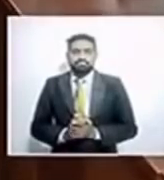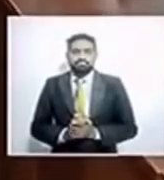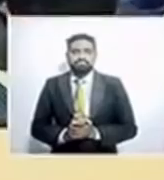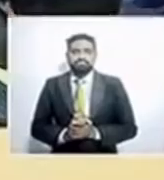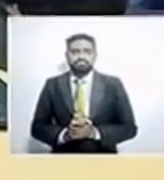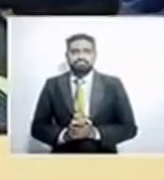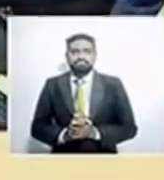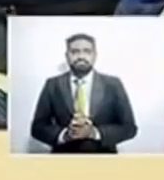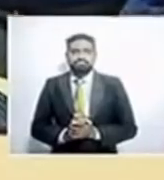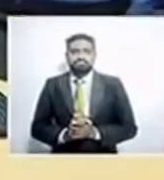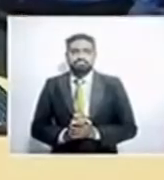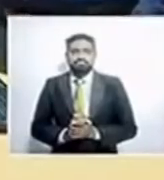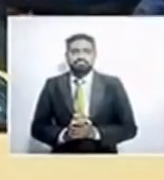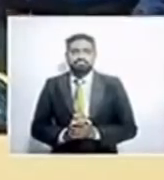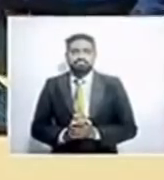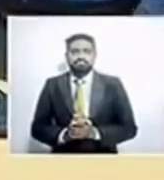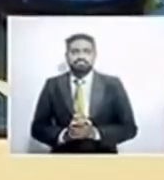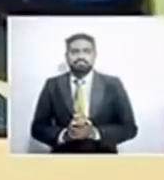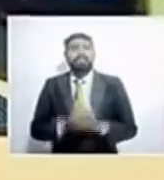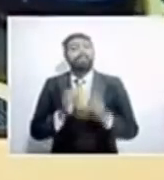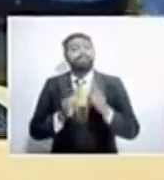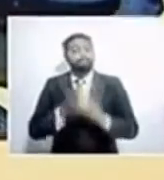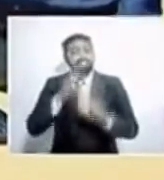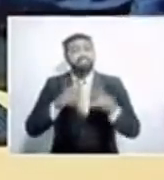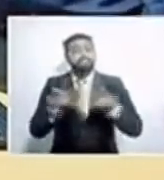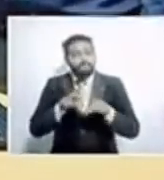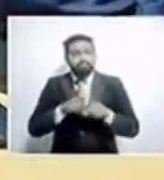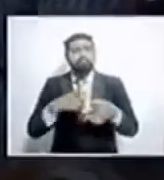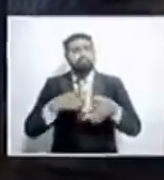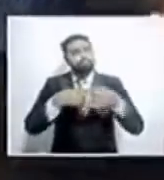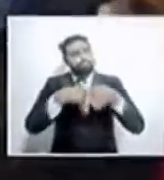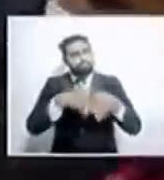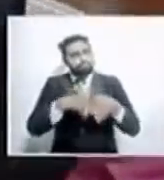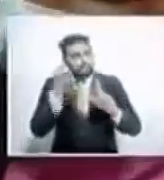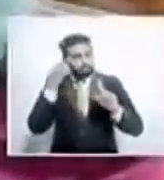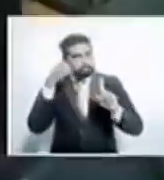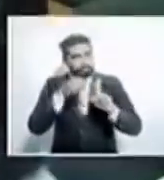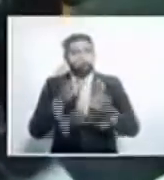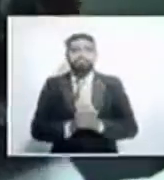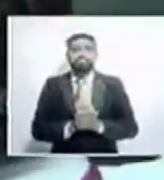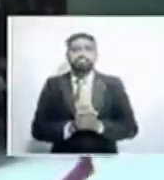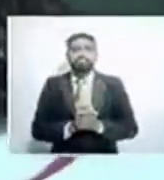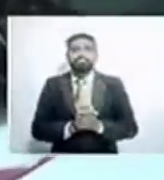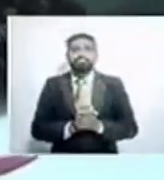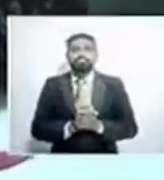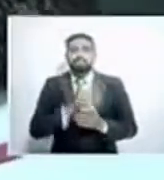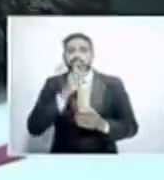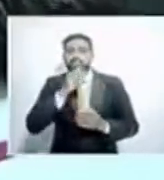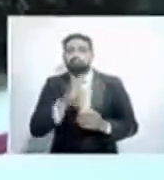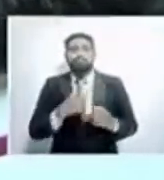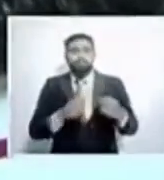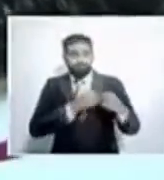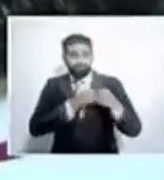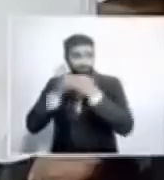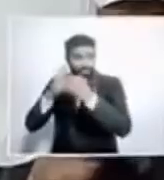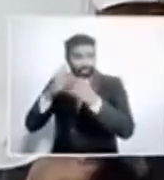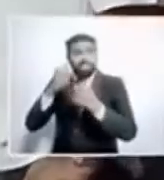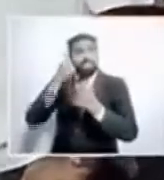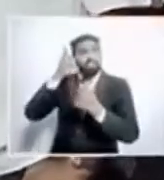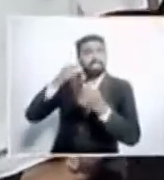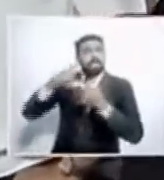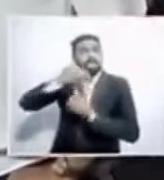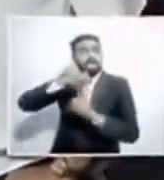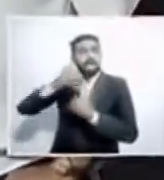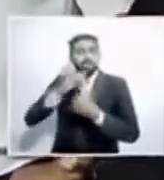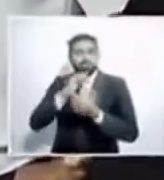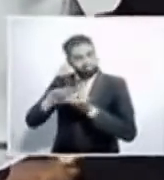The president also inquired on the steps taken in resolving the workplace harassment faced by employees and on safety of these expatriates.